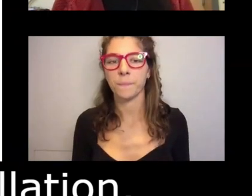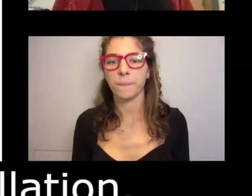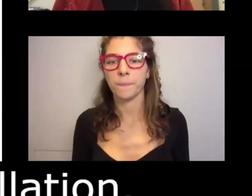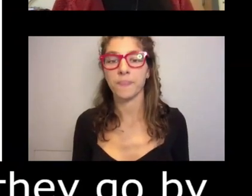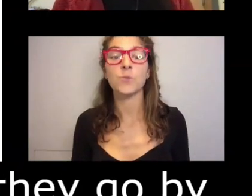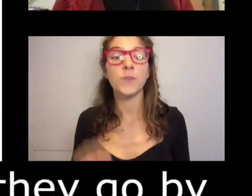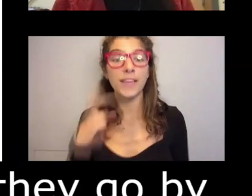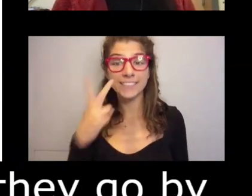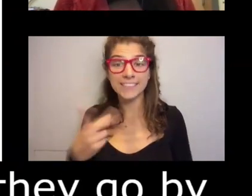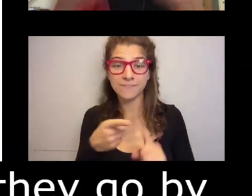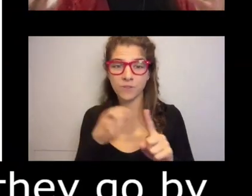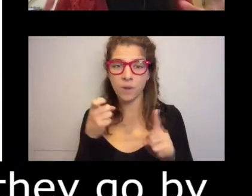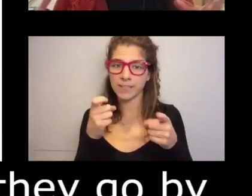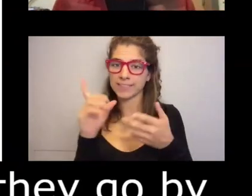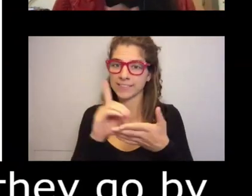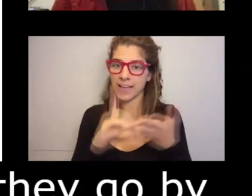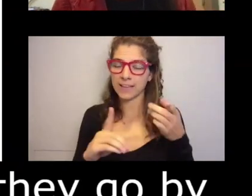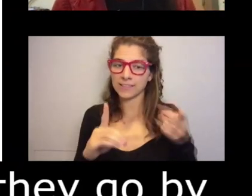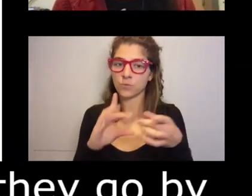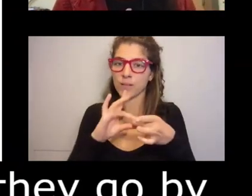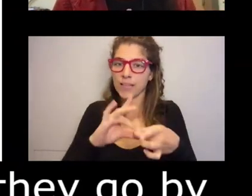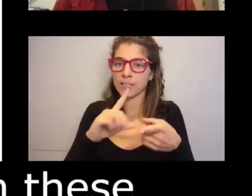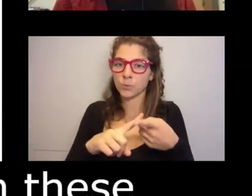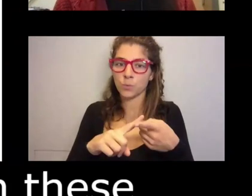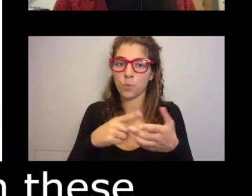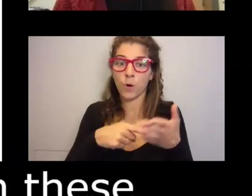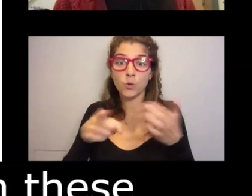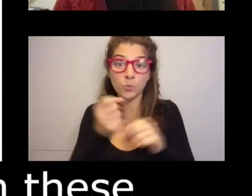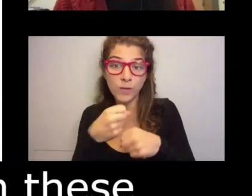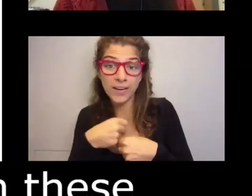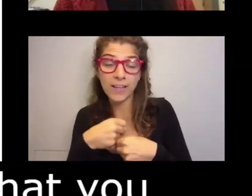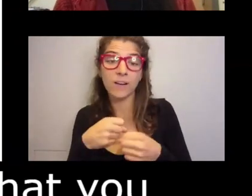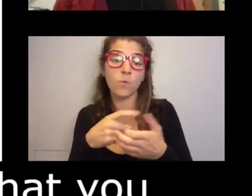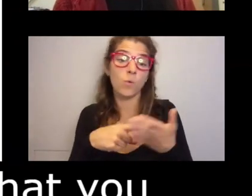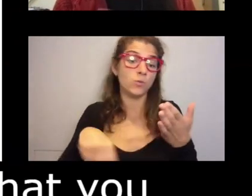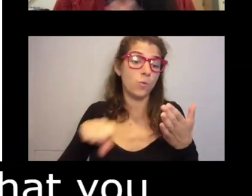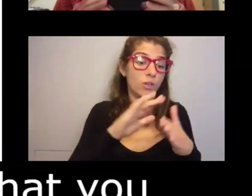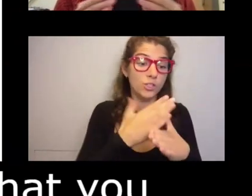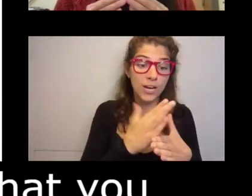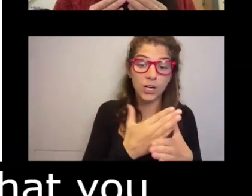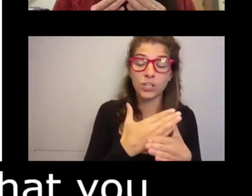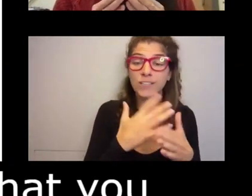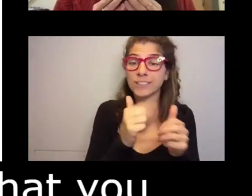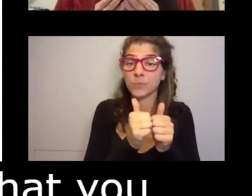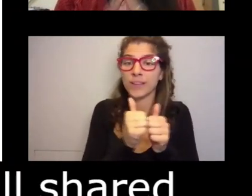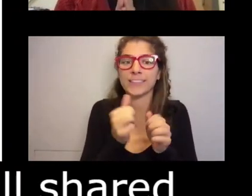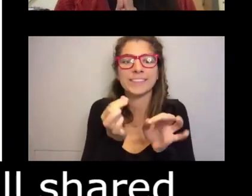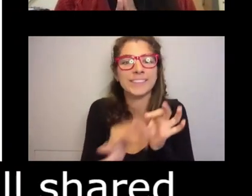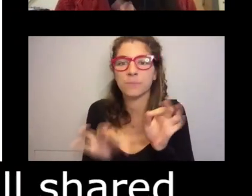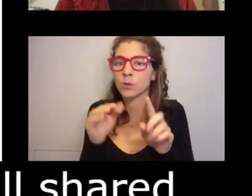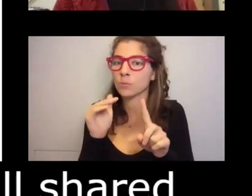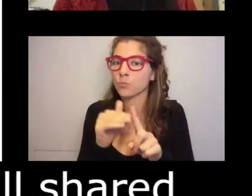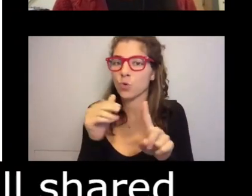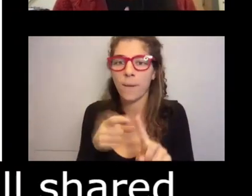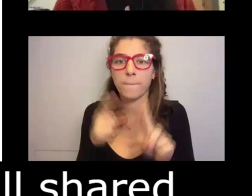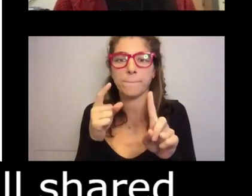So you can see from these designs in relation to what you created and what you all shared is even with a very simple prompt and